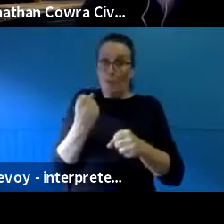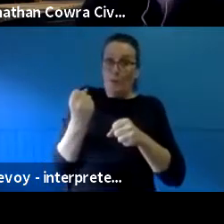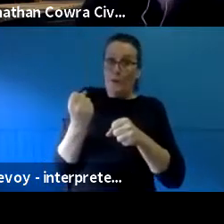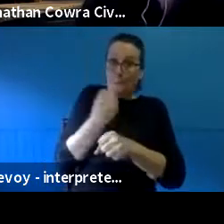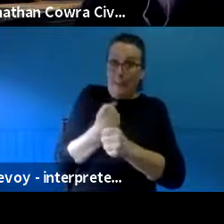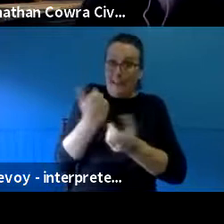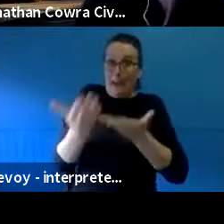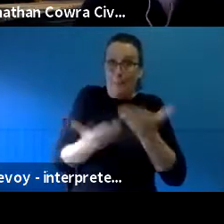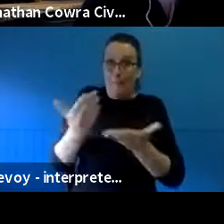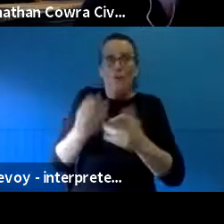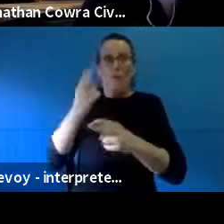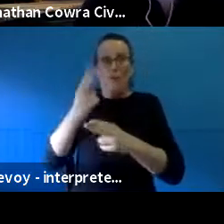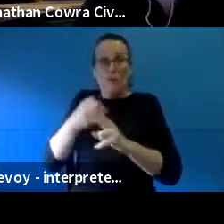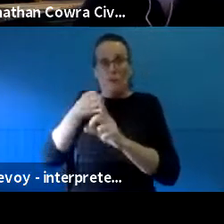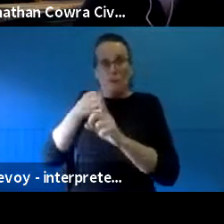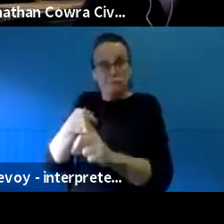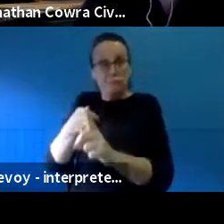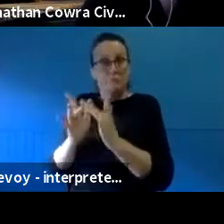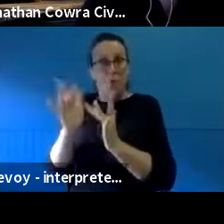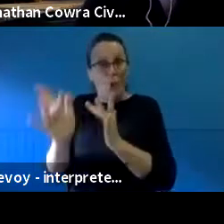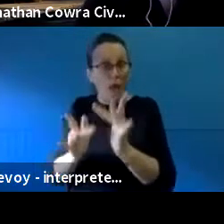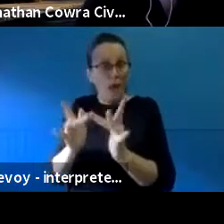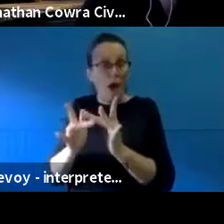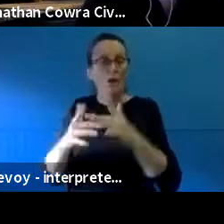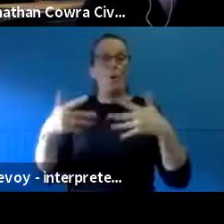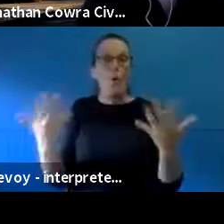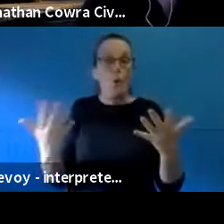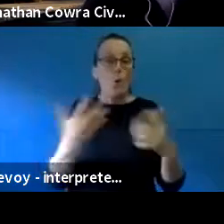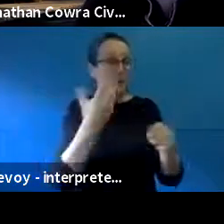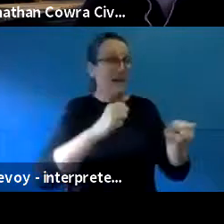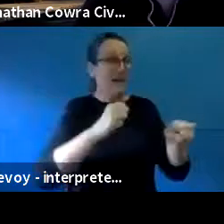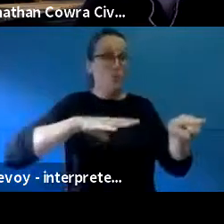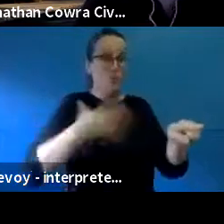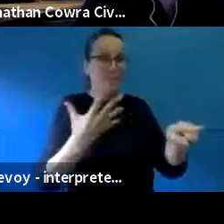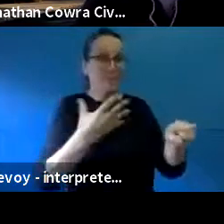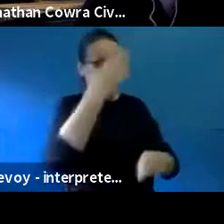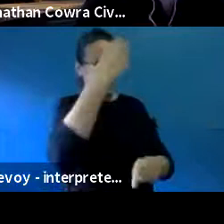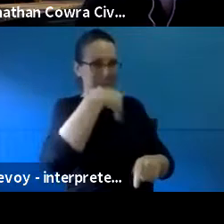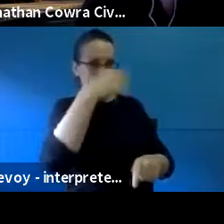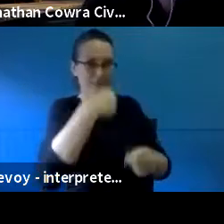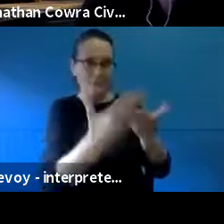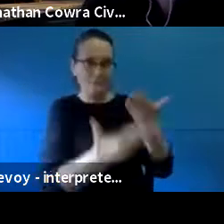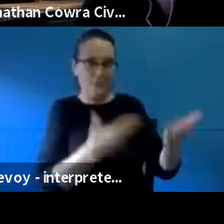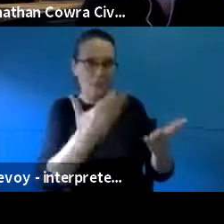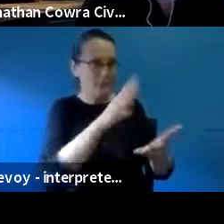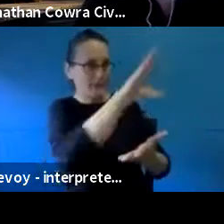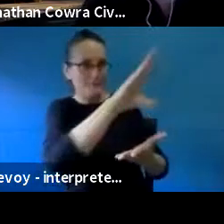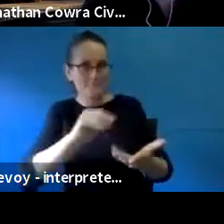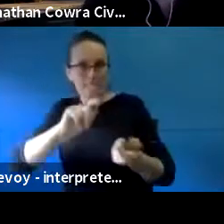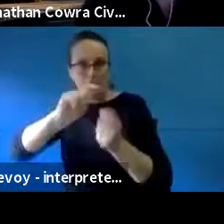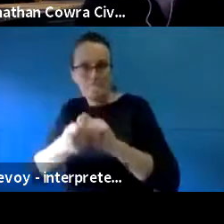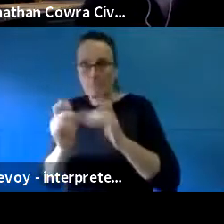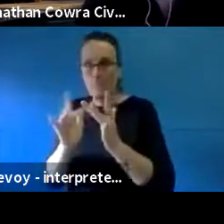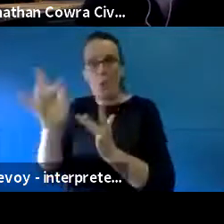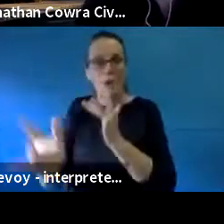consumed online or whether it's the adaption of a piece in person to consuming it online, where the